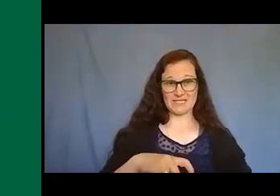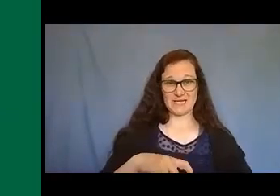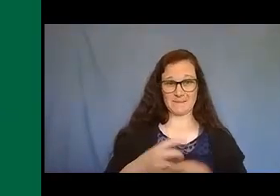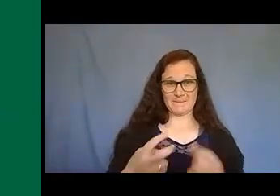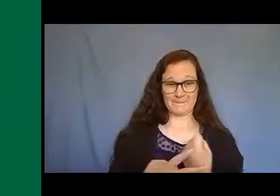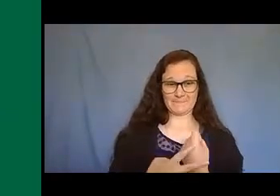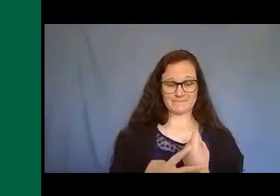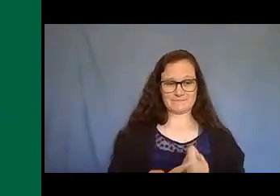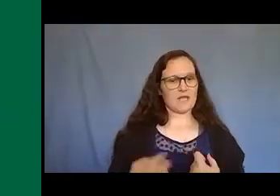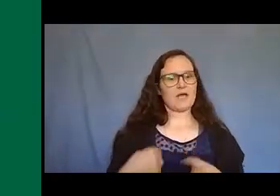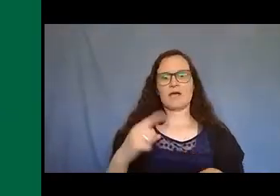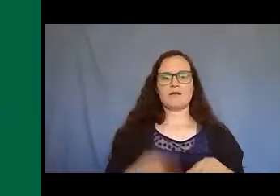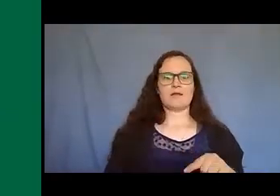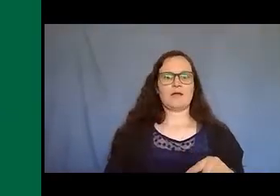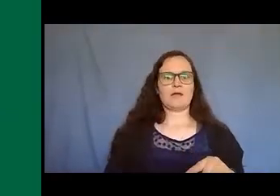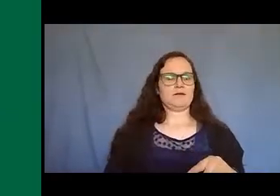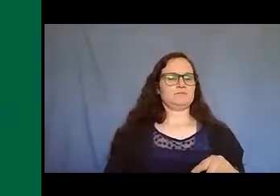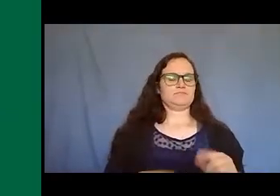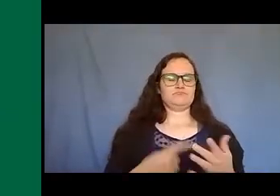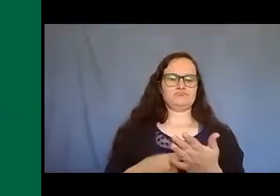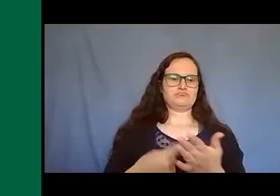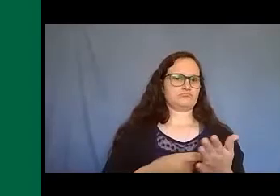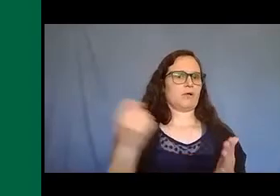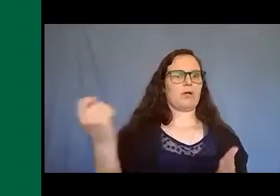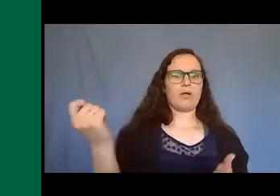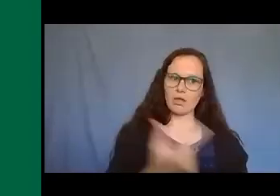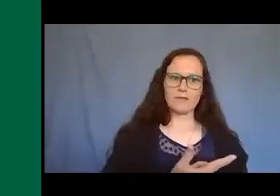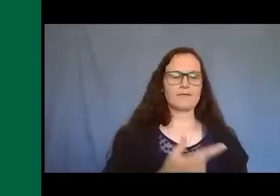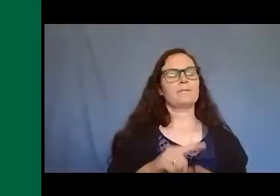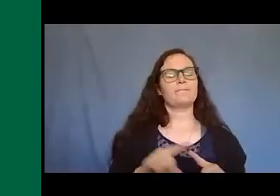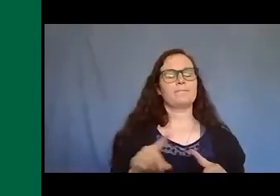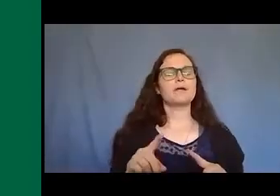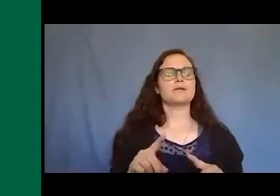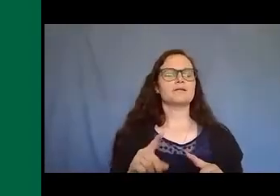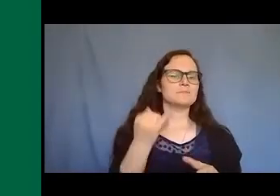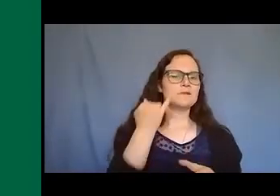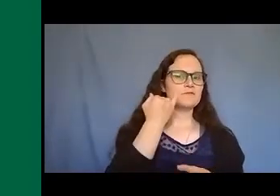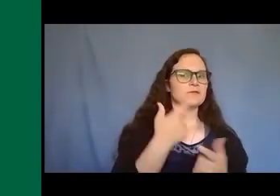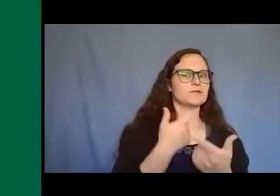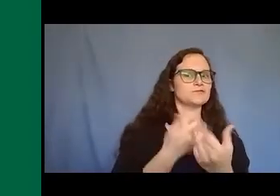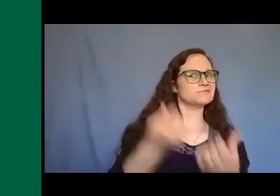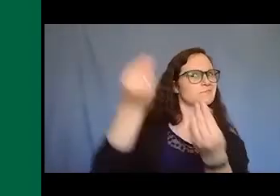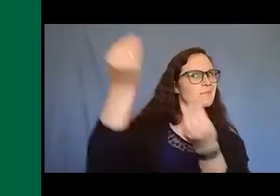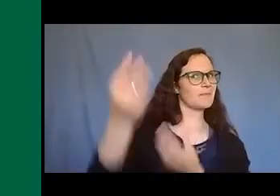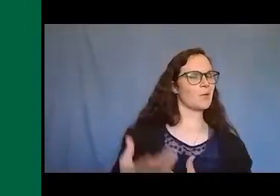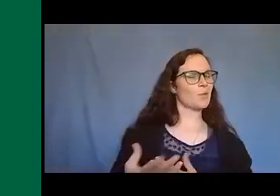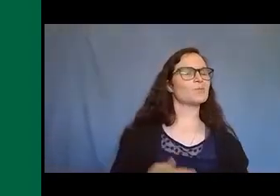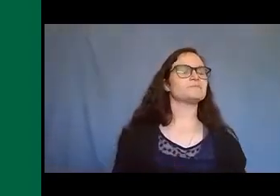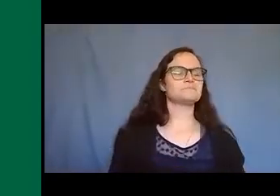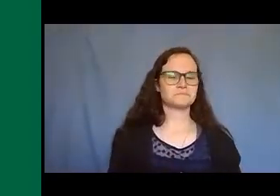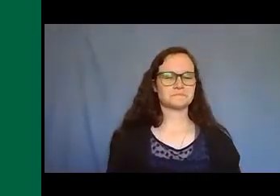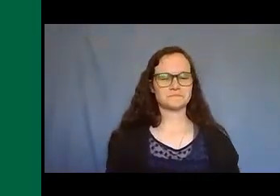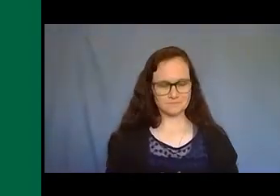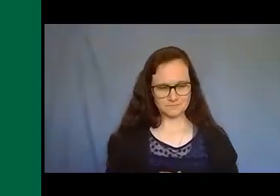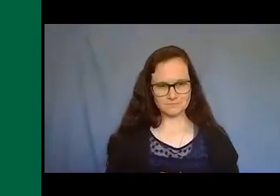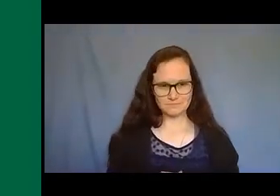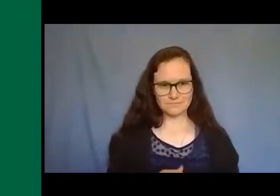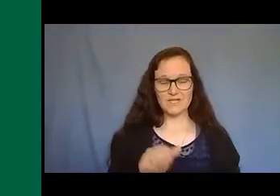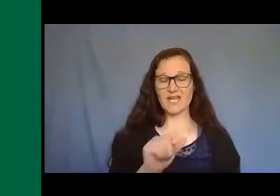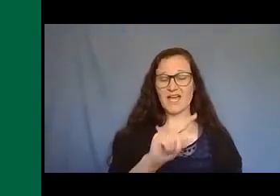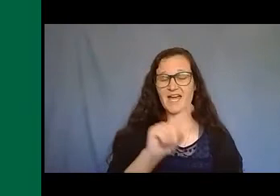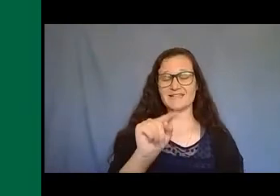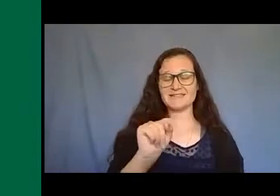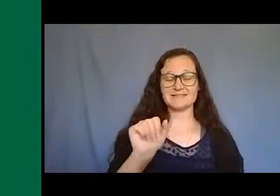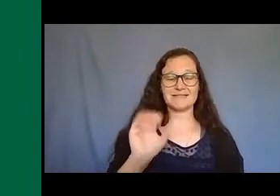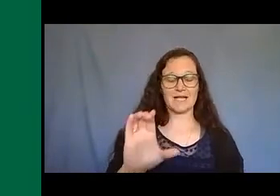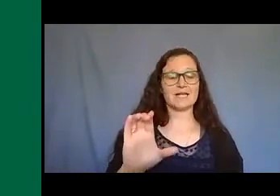able to go through everything, but if people are interested, I'd be happy to talk about it more. The information about the Aztec Reservoir